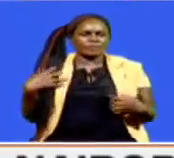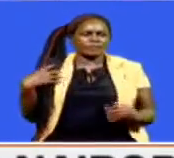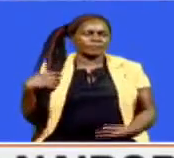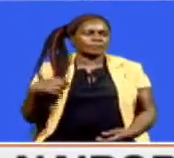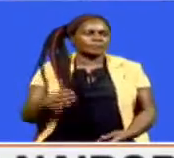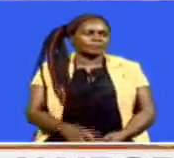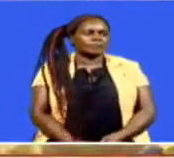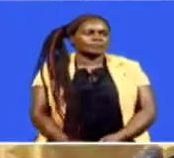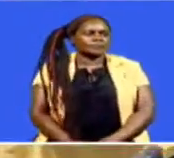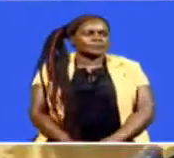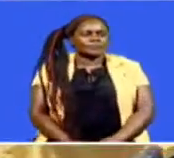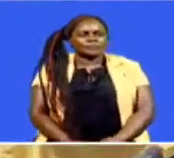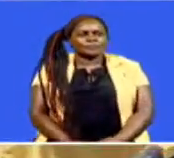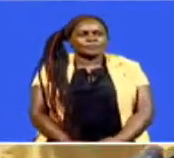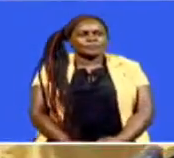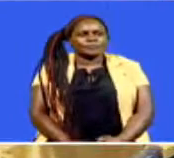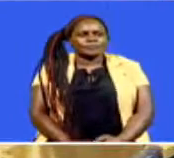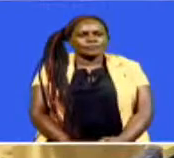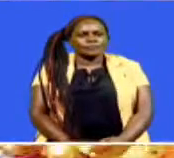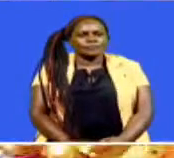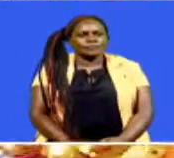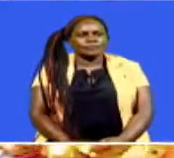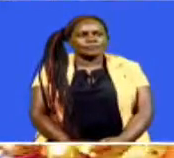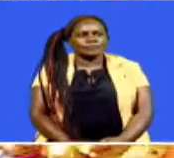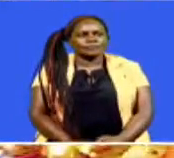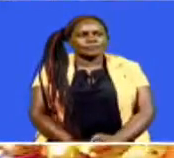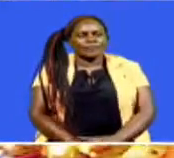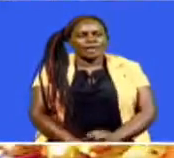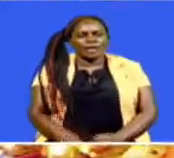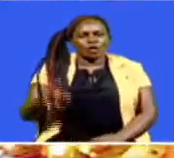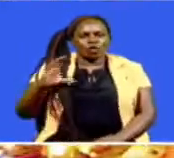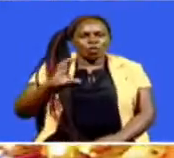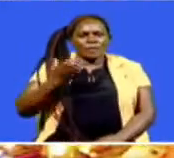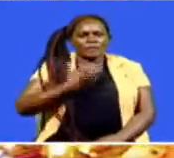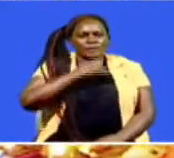KTN News, Nairobi. Kamati ya Sineti iliyotwikwa